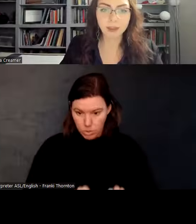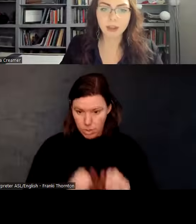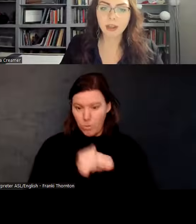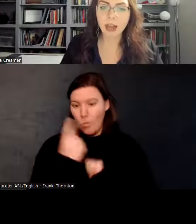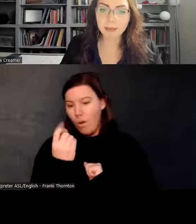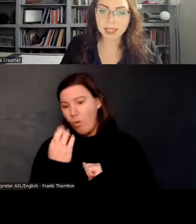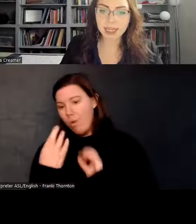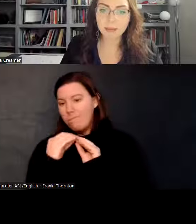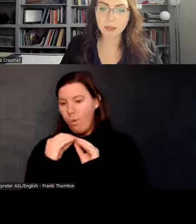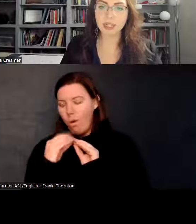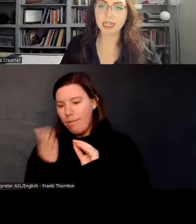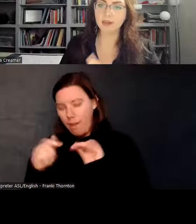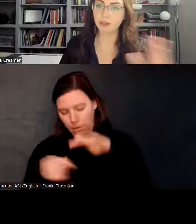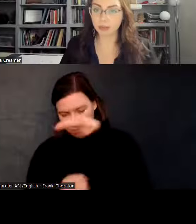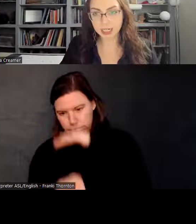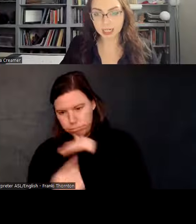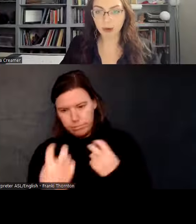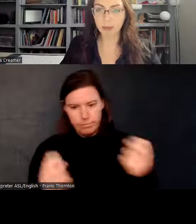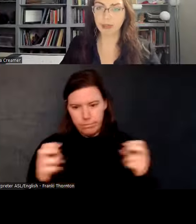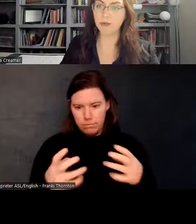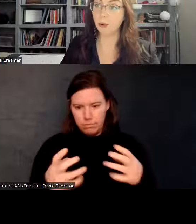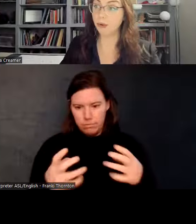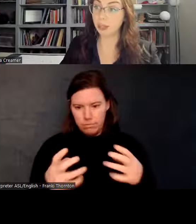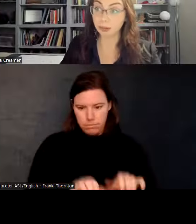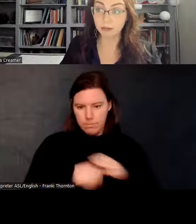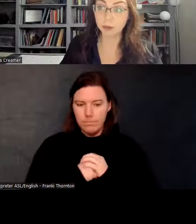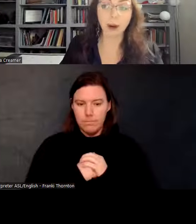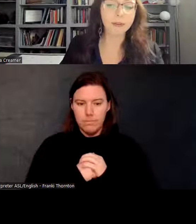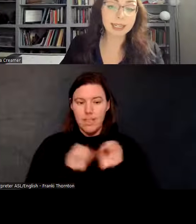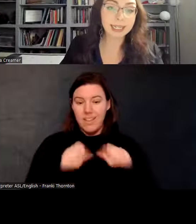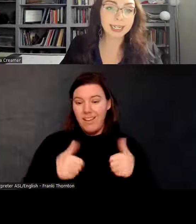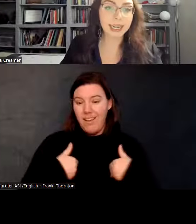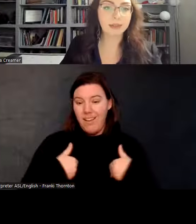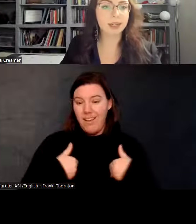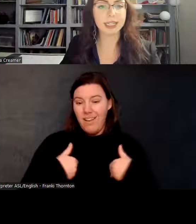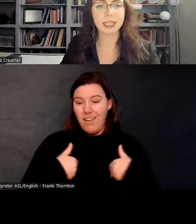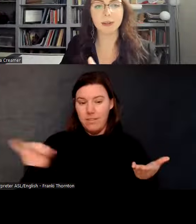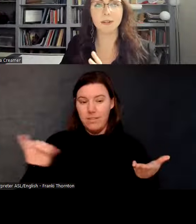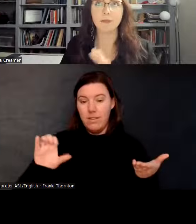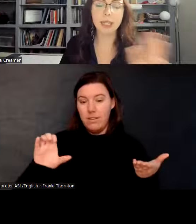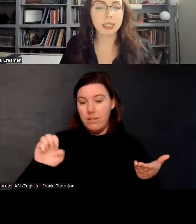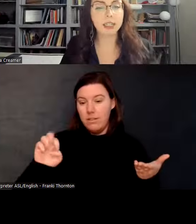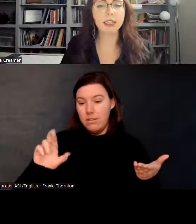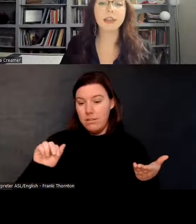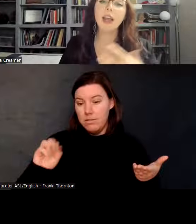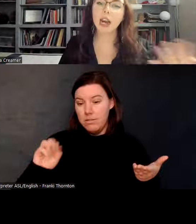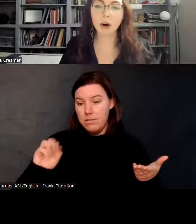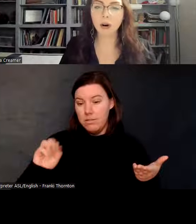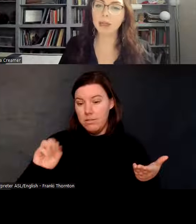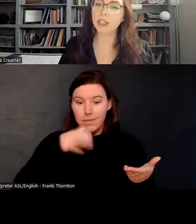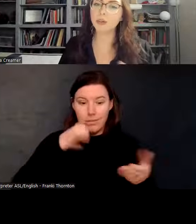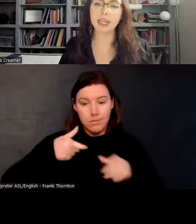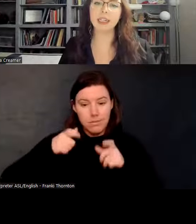goods. Common examples were sets of ceramics, probably for liquid and food offerings to the dead, various types of beads,